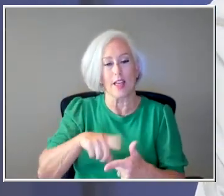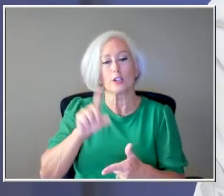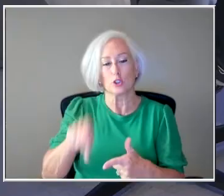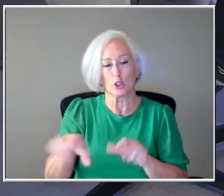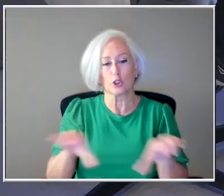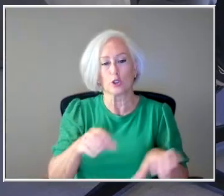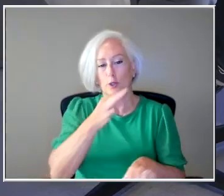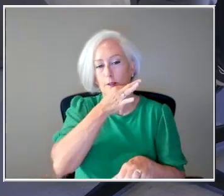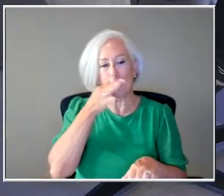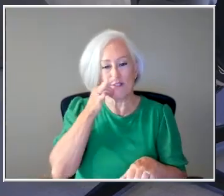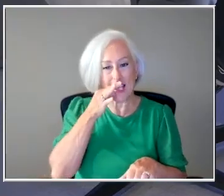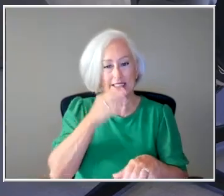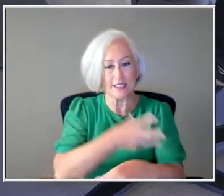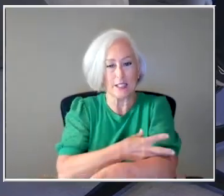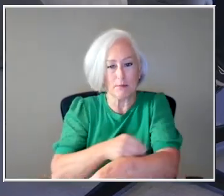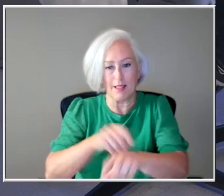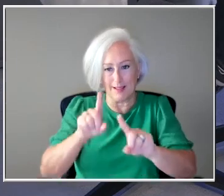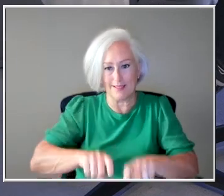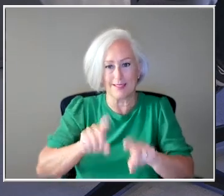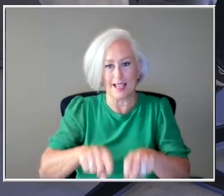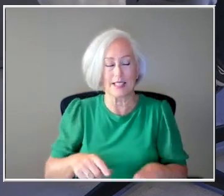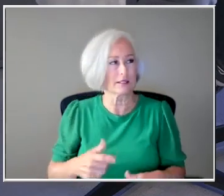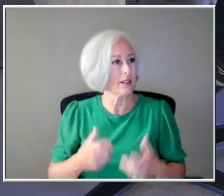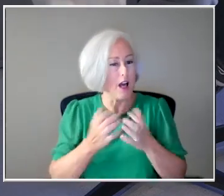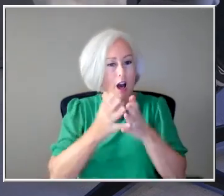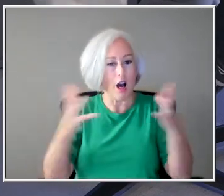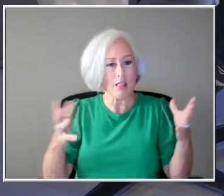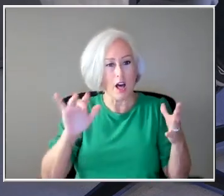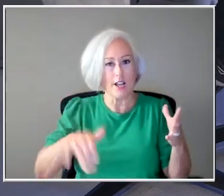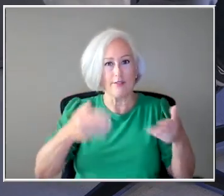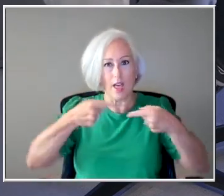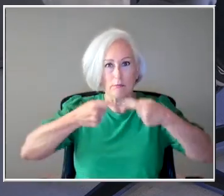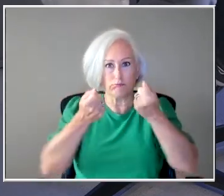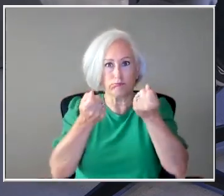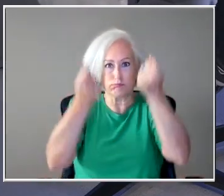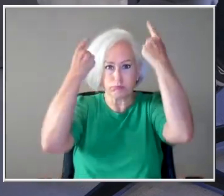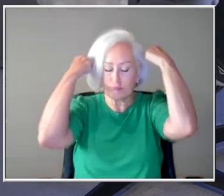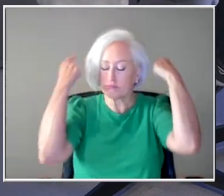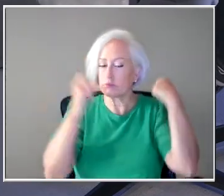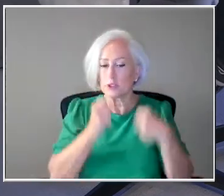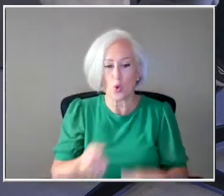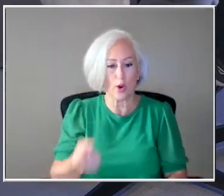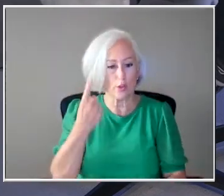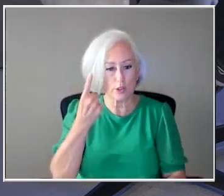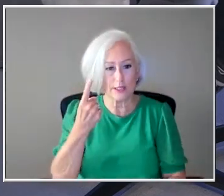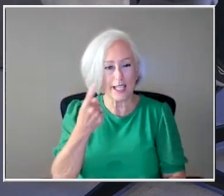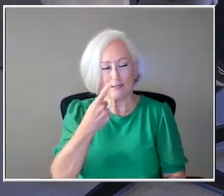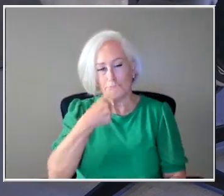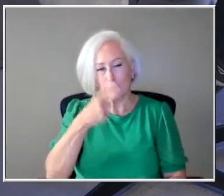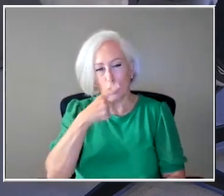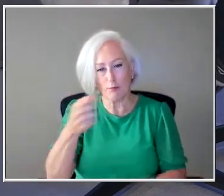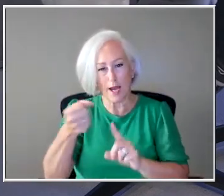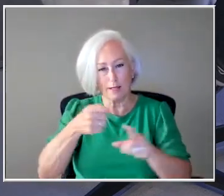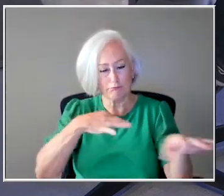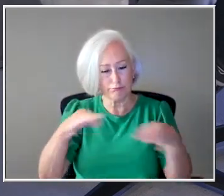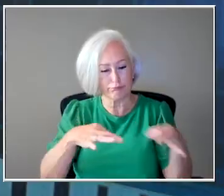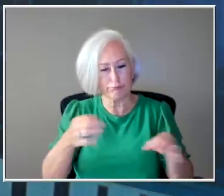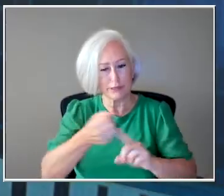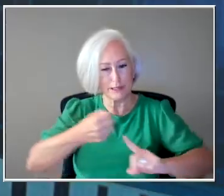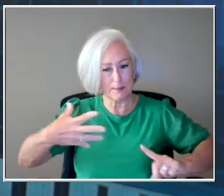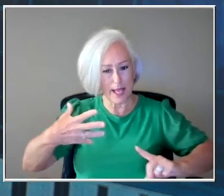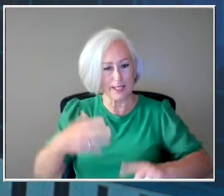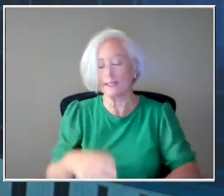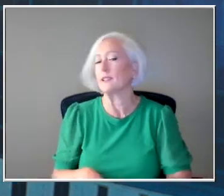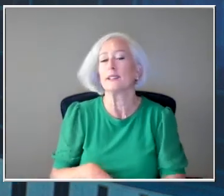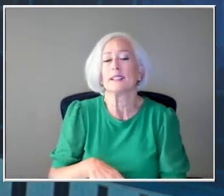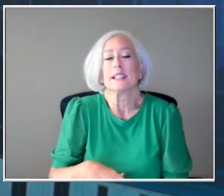so a lot of that goes over my head. So Dr. Lauer or Dr. Moriarty, jump in and tell me exactly. Well, because we look at a fast and